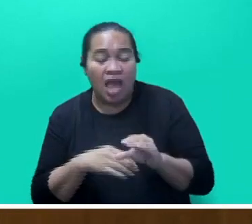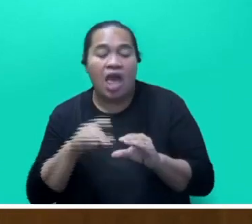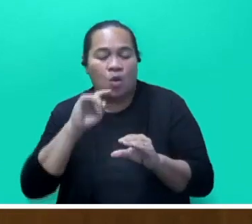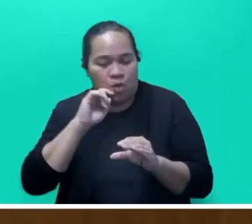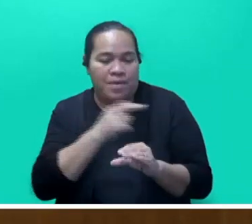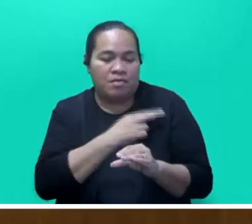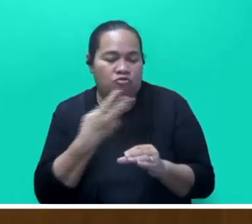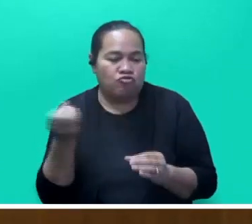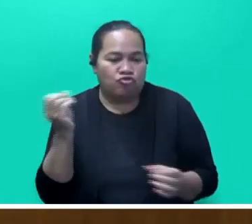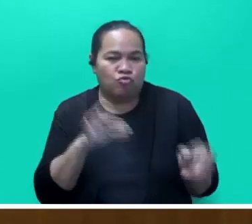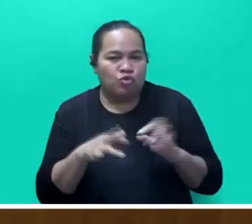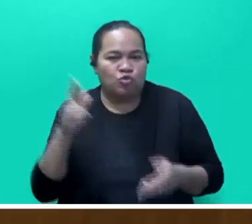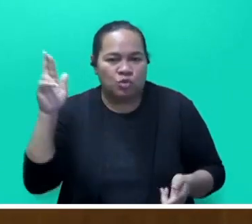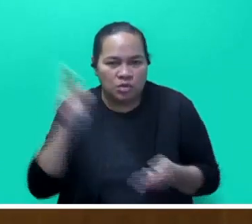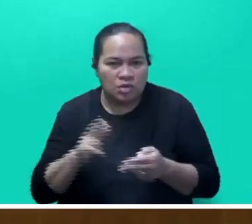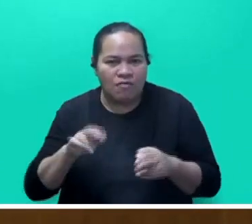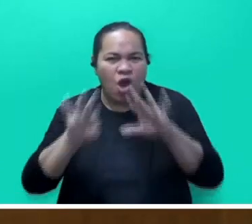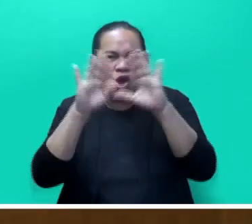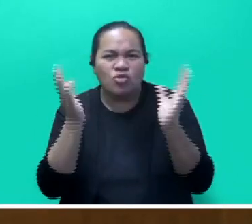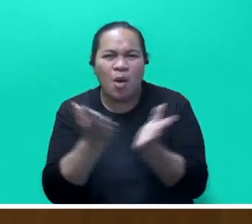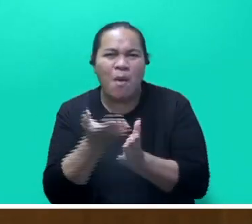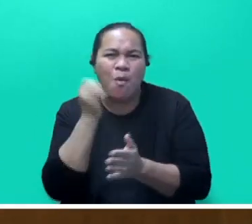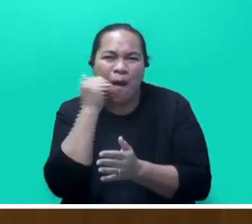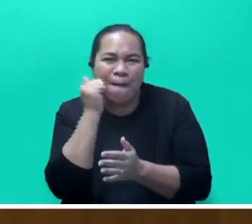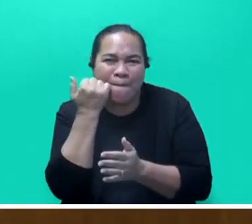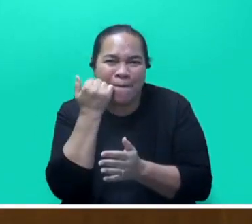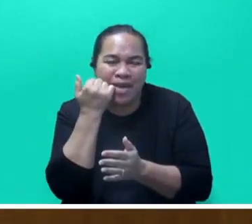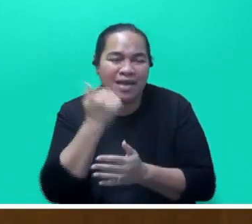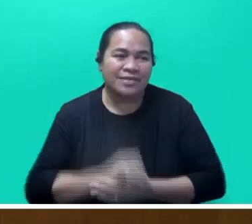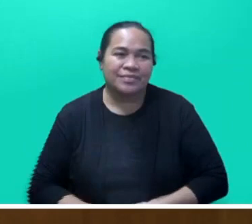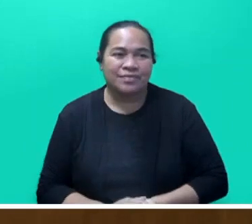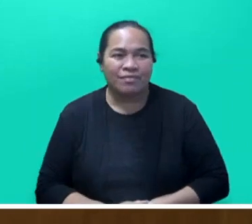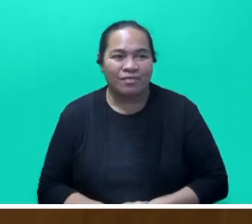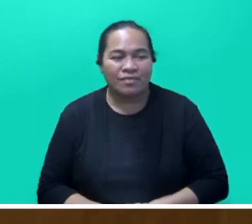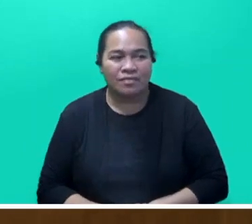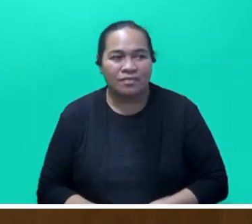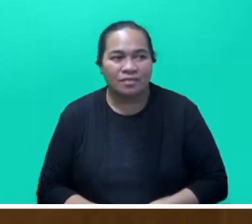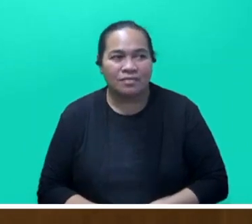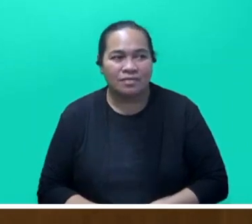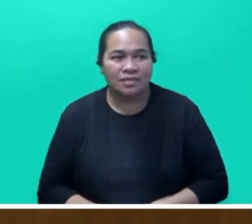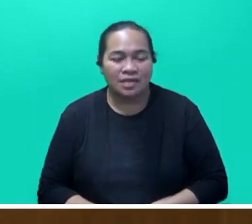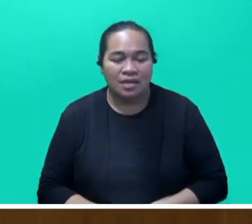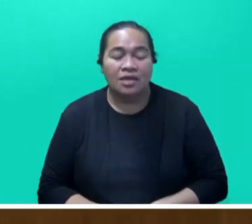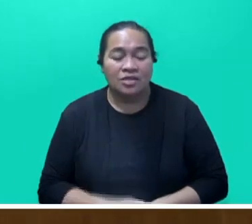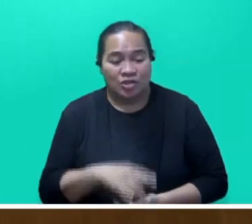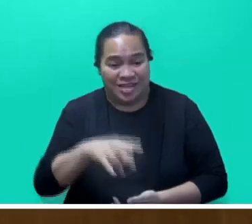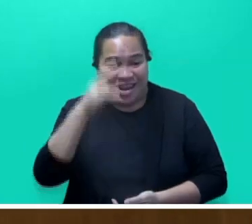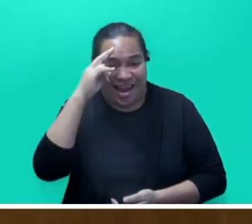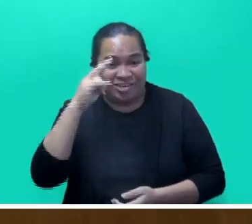to the reduction of global warming, as the national champion had